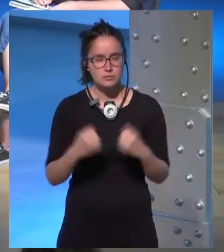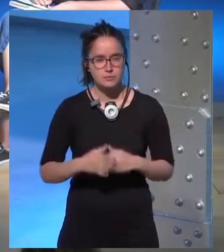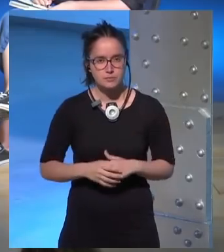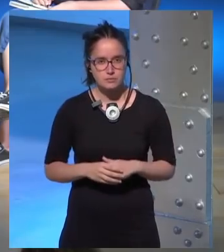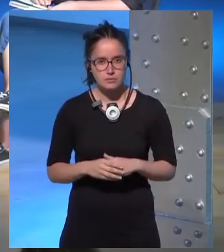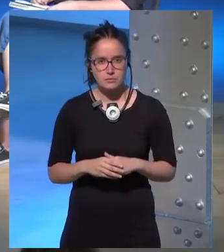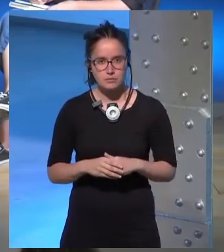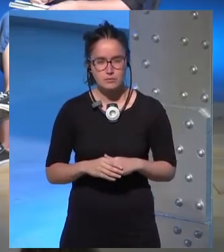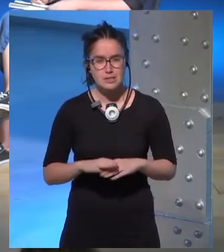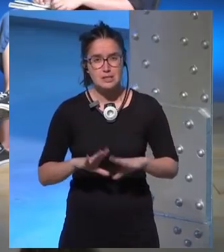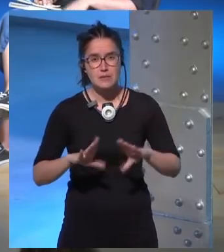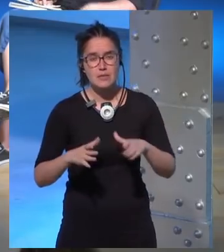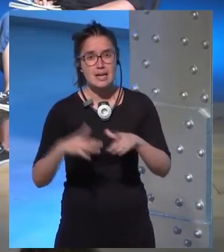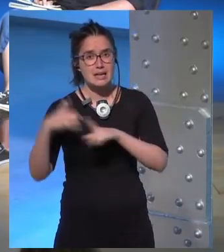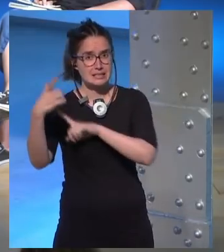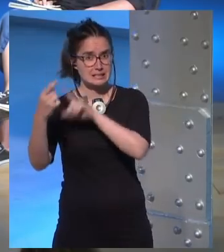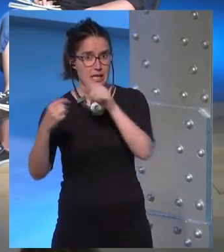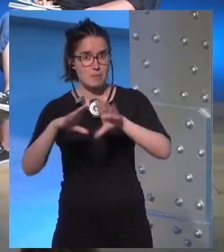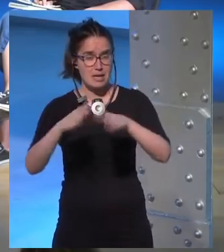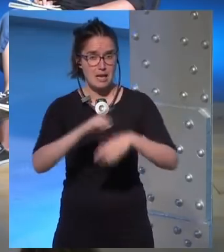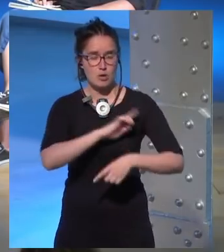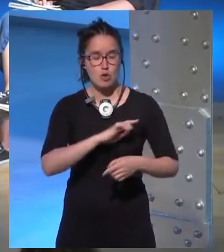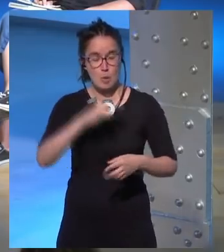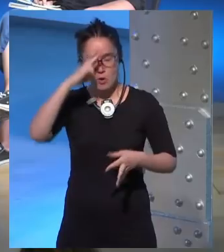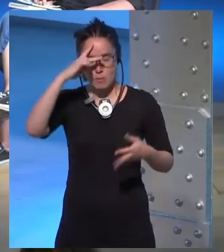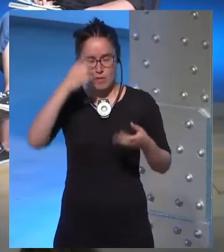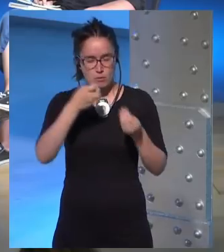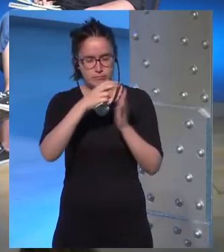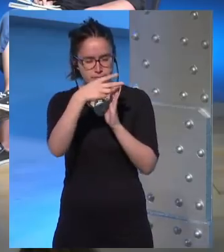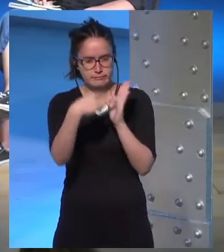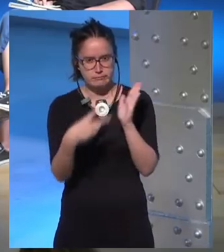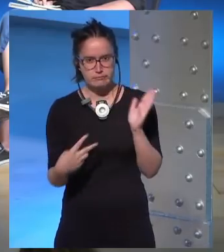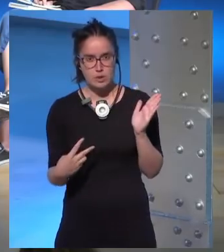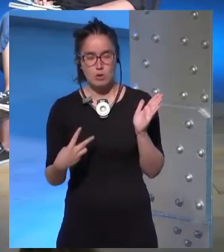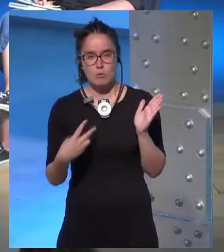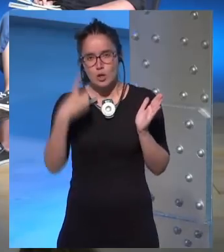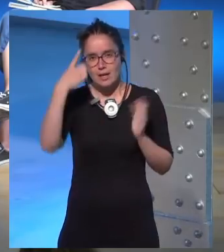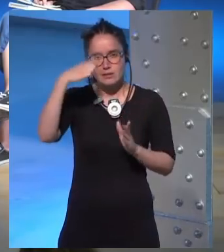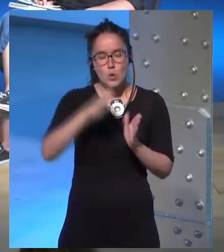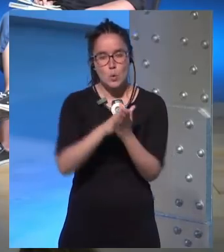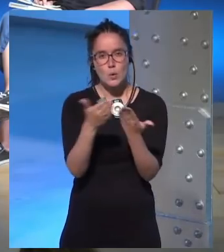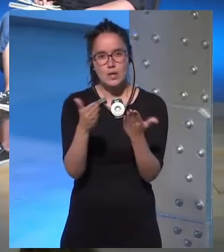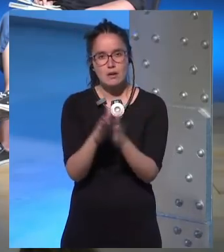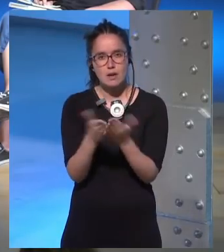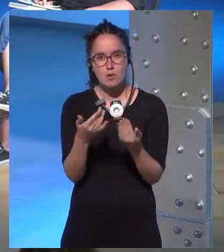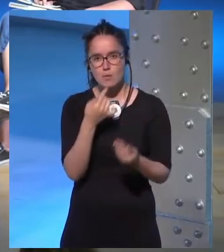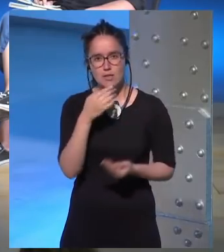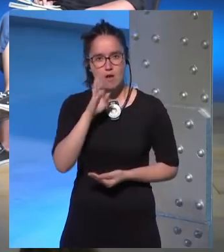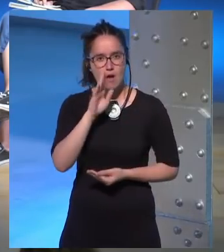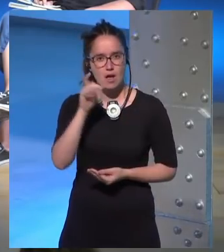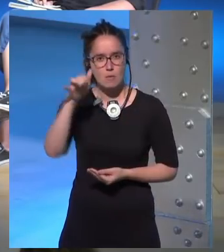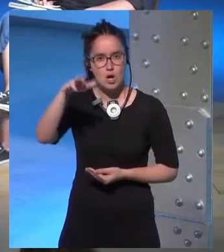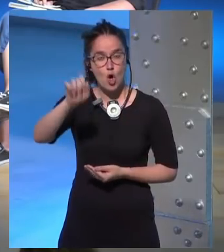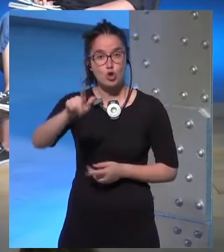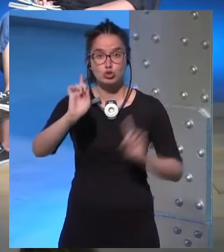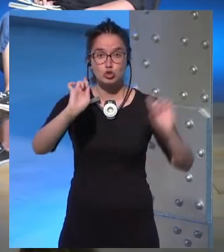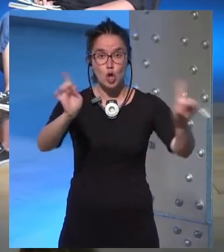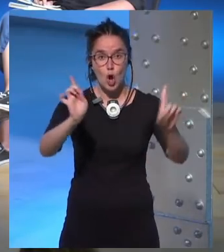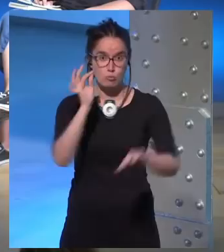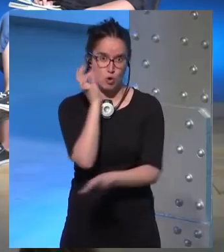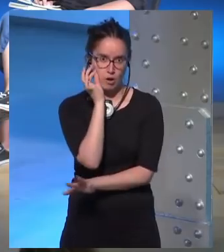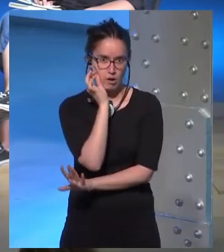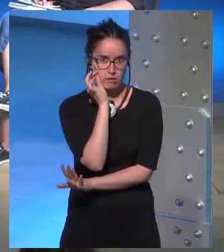With the Stars Are Legion, I was very worried reading the book, because as